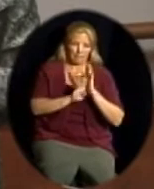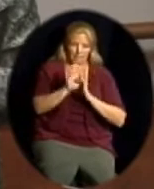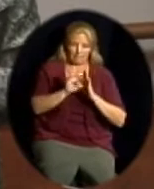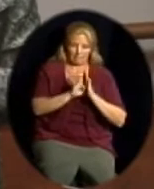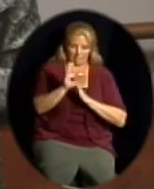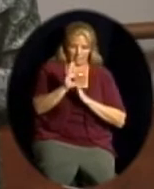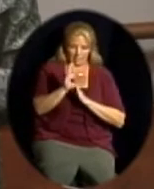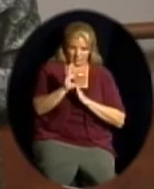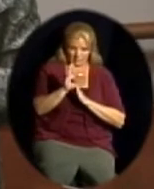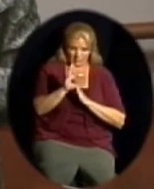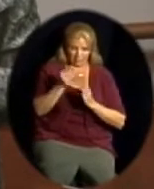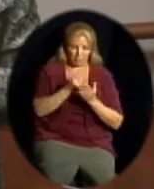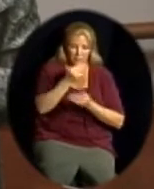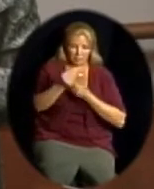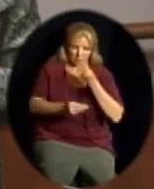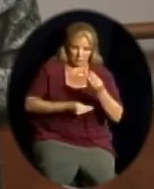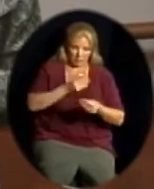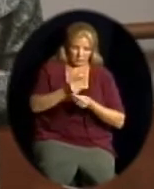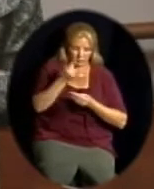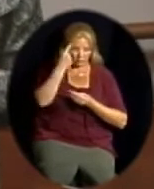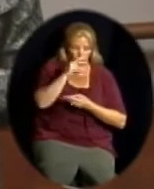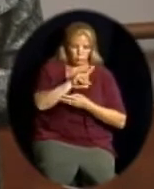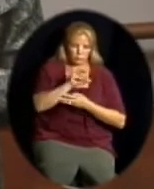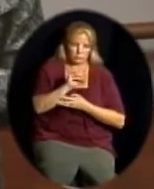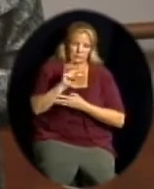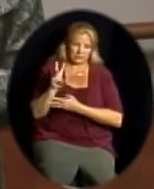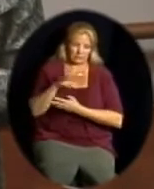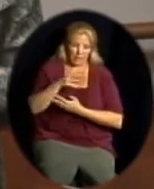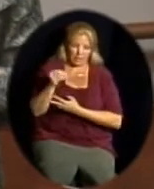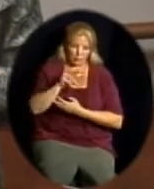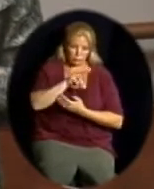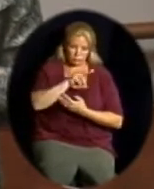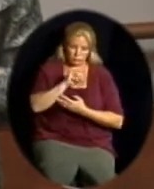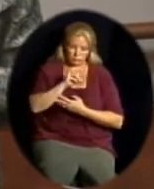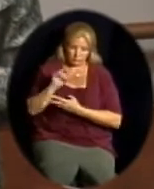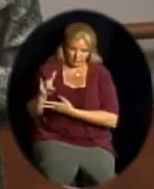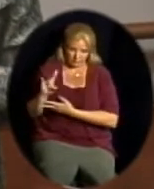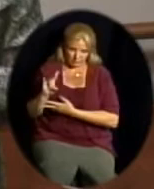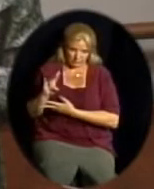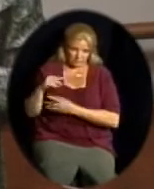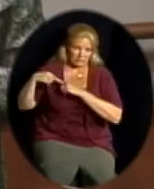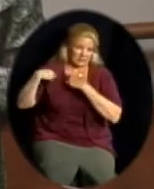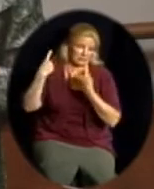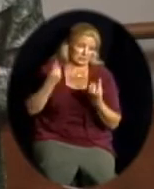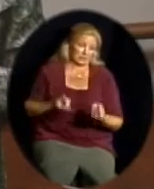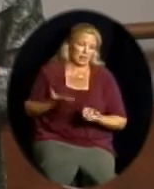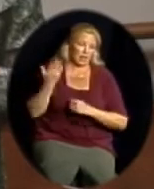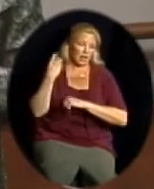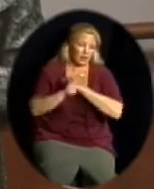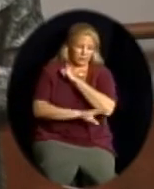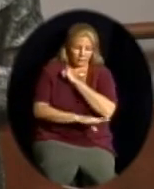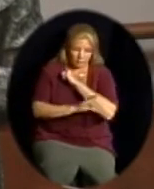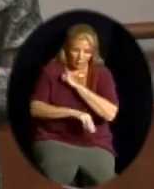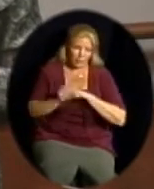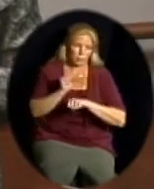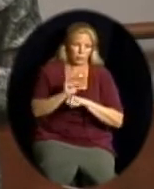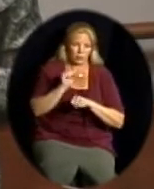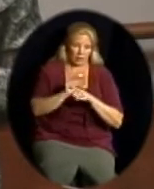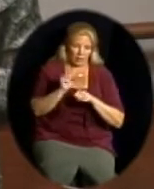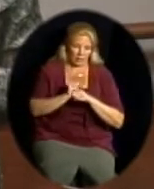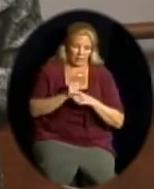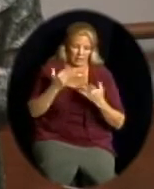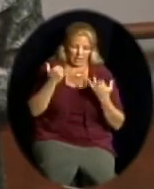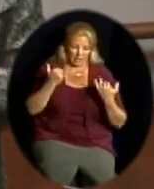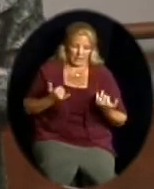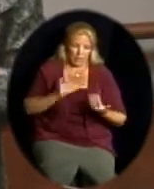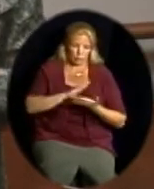2006-07. This is something we've been working on since last fall, and we have the school year approaching rapidly. At